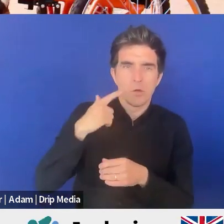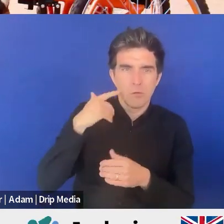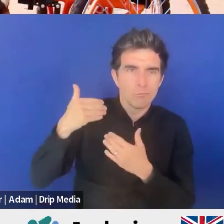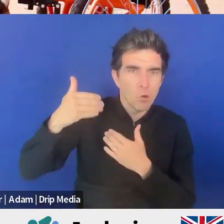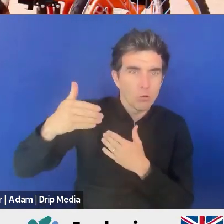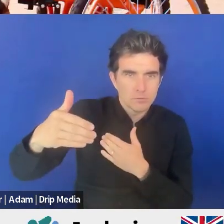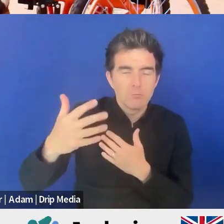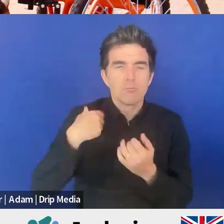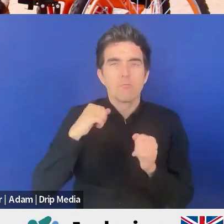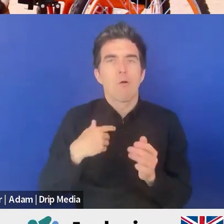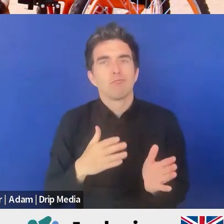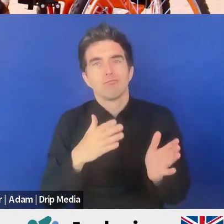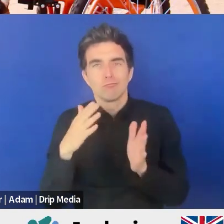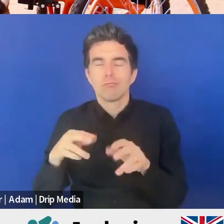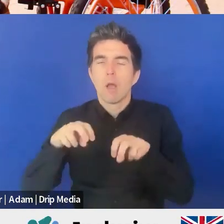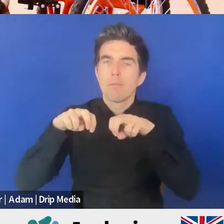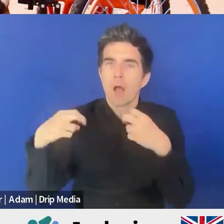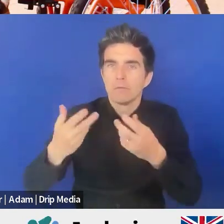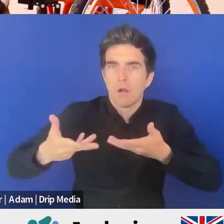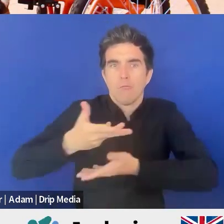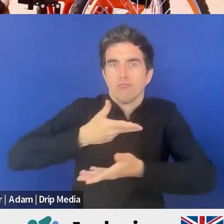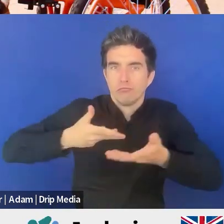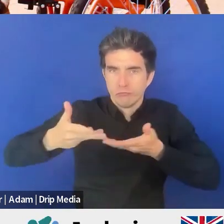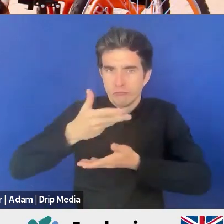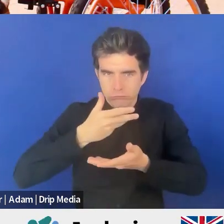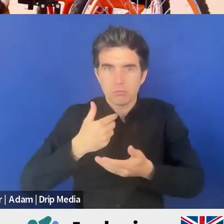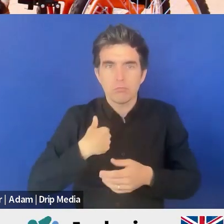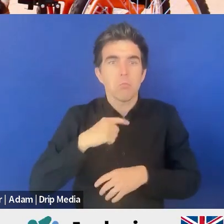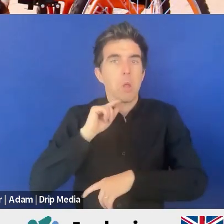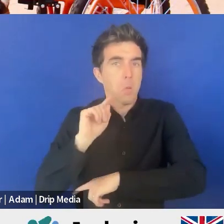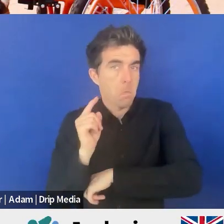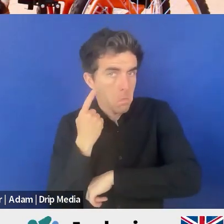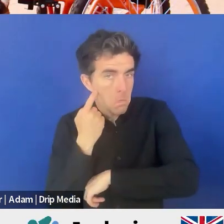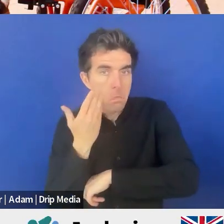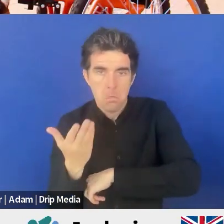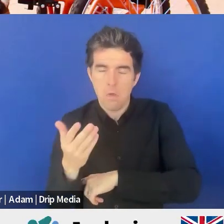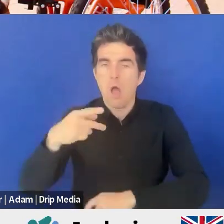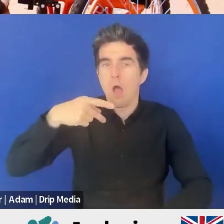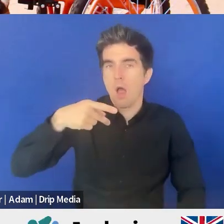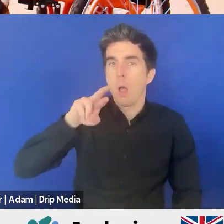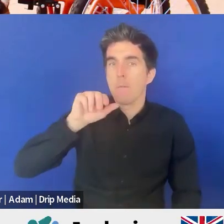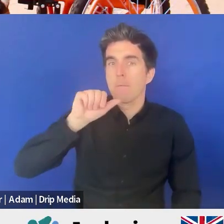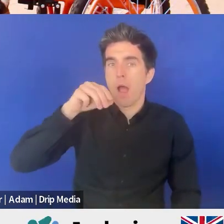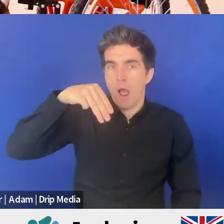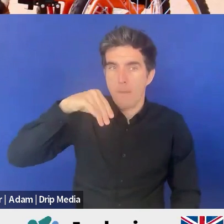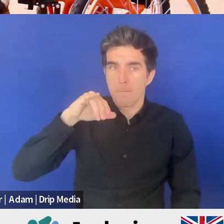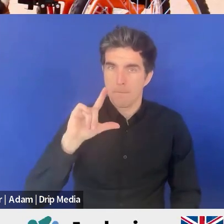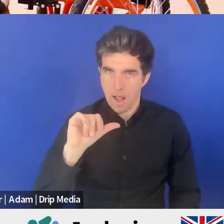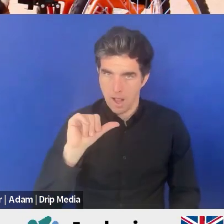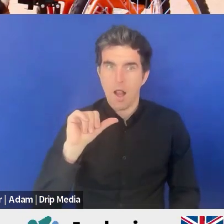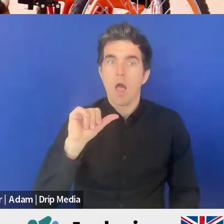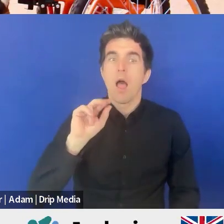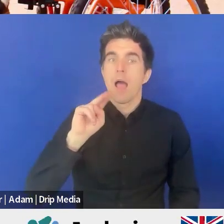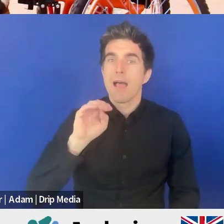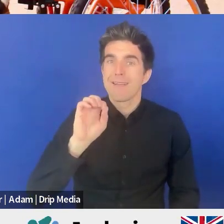and Ian Attfield. The closing remarks will be given by Caroline Pritchard, Deputy Head of the Education Policy and Partnerships